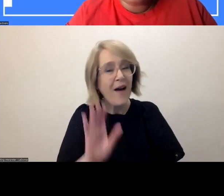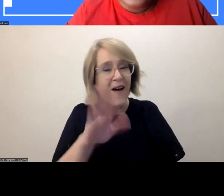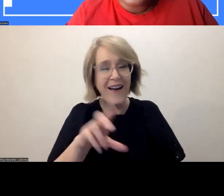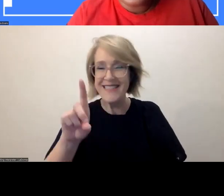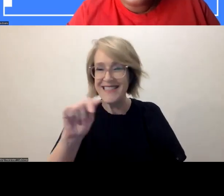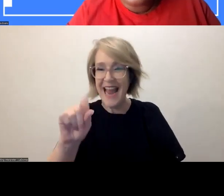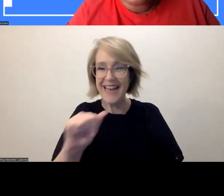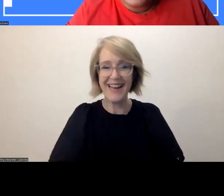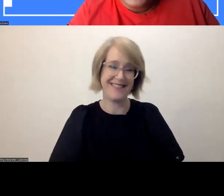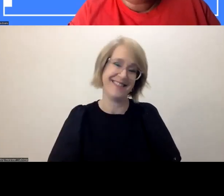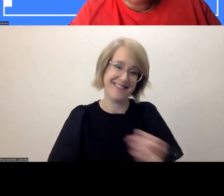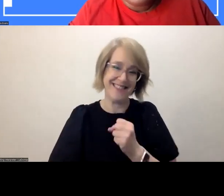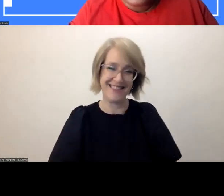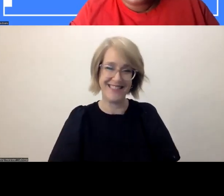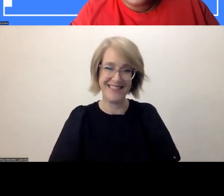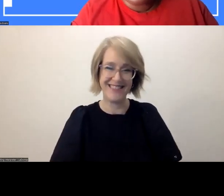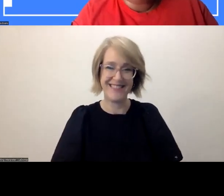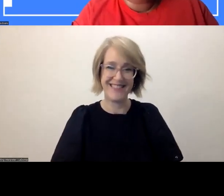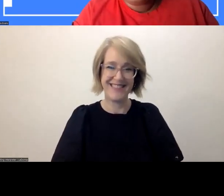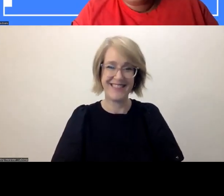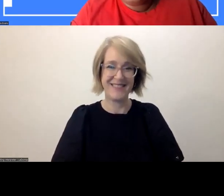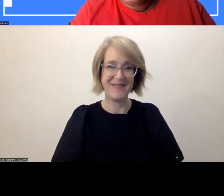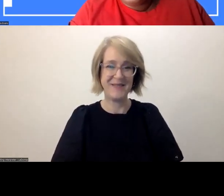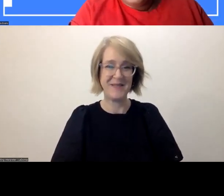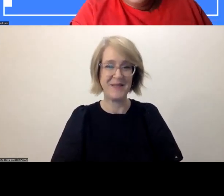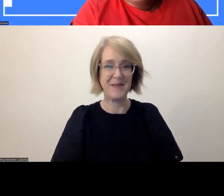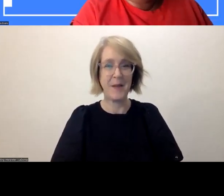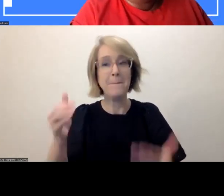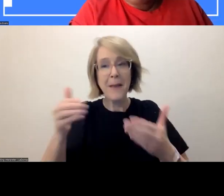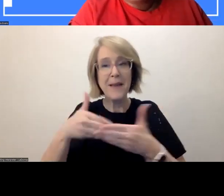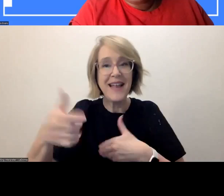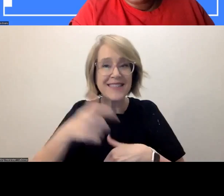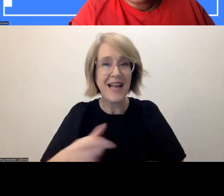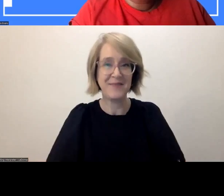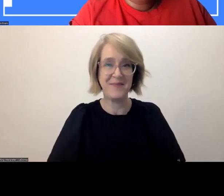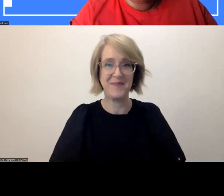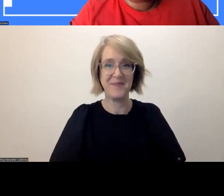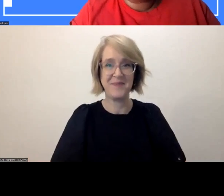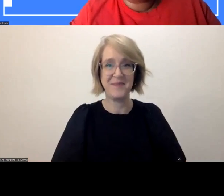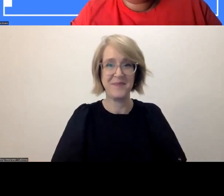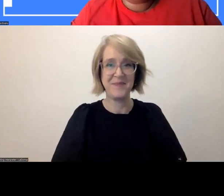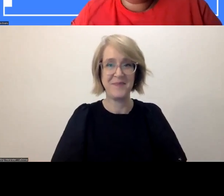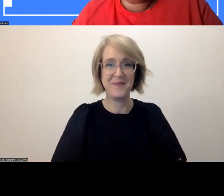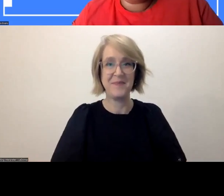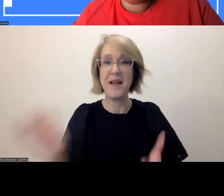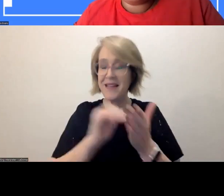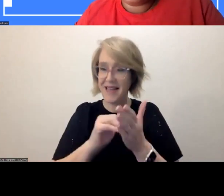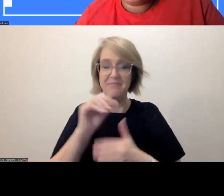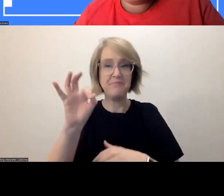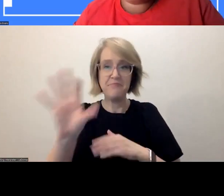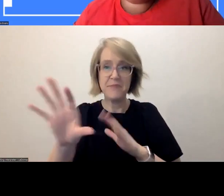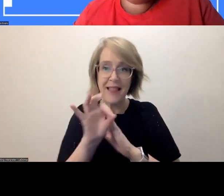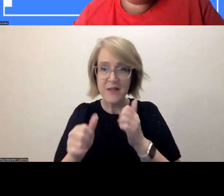on. You could have had a shirt or a hat maybe next time. But make sure, and again, folks, you can put